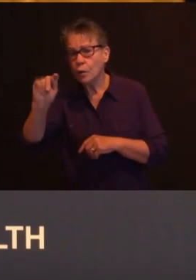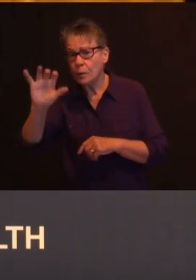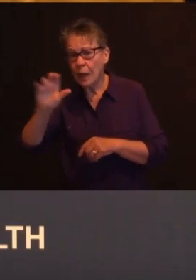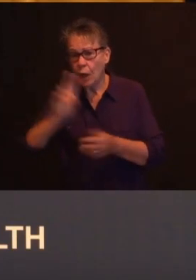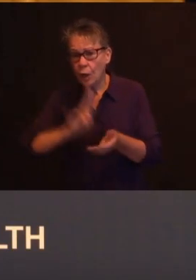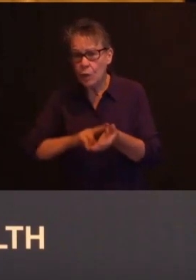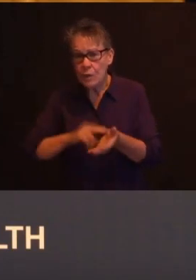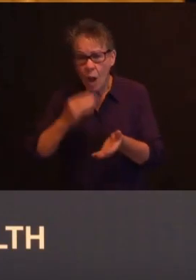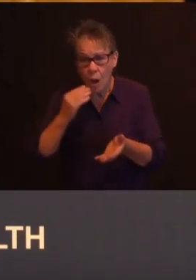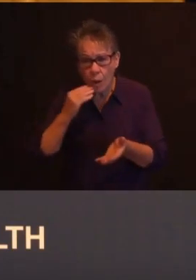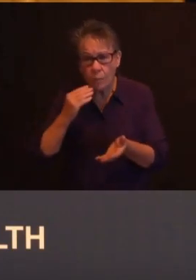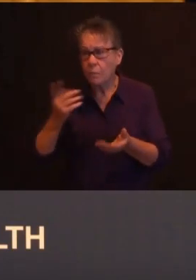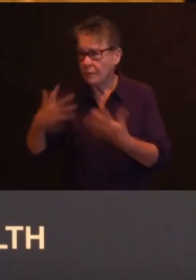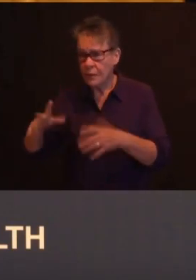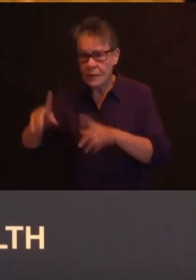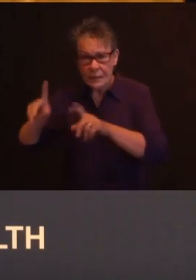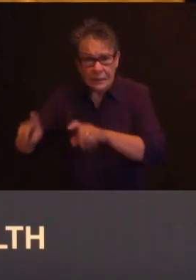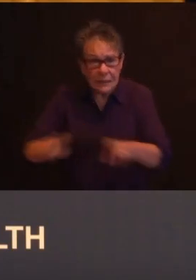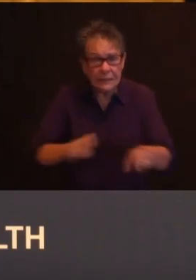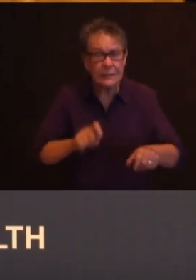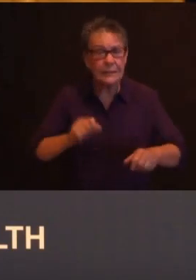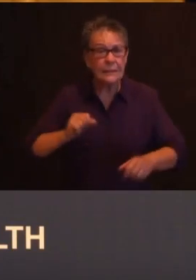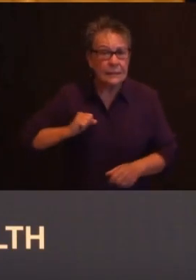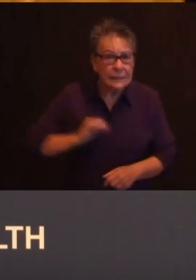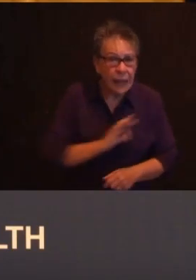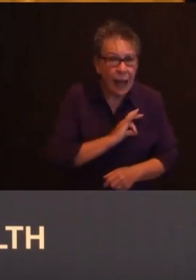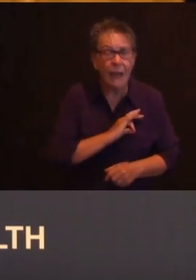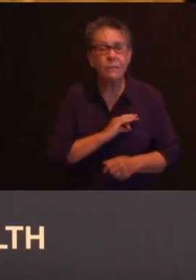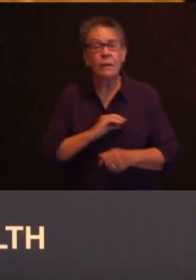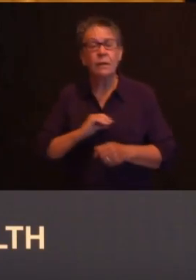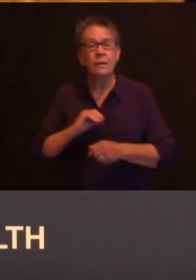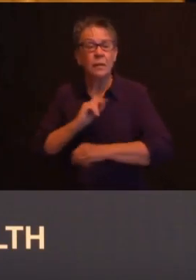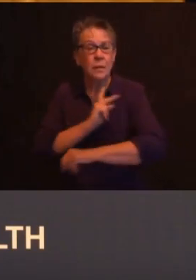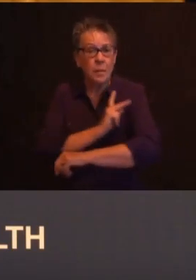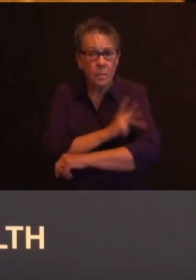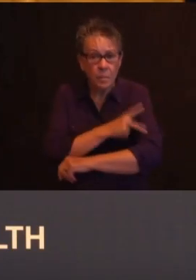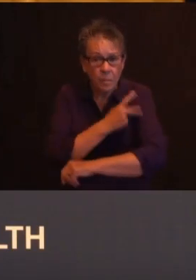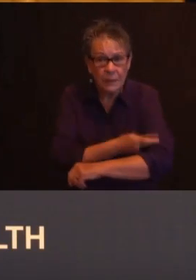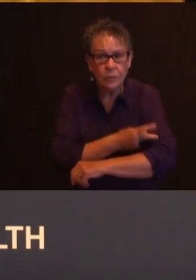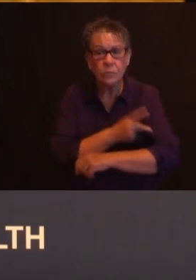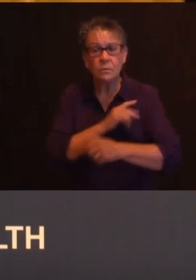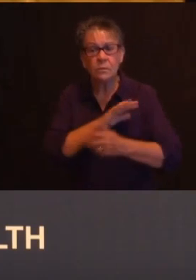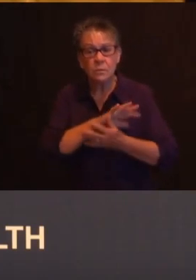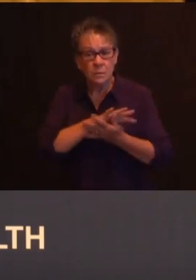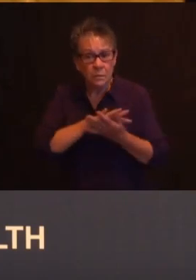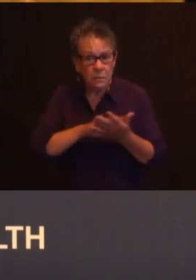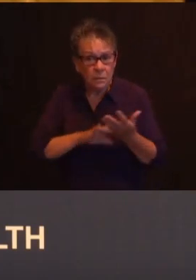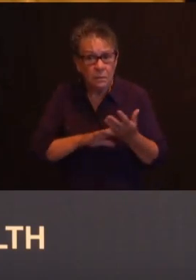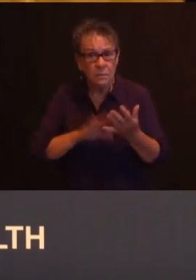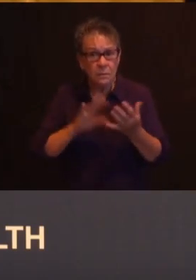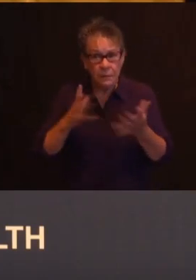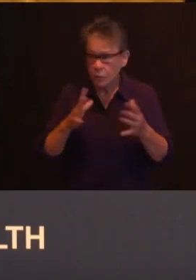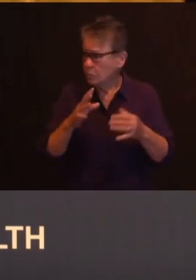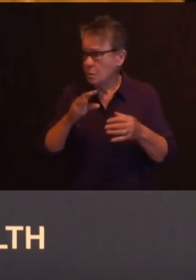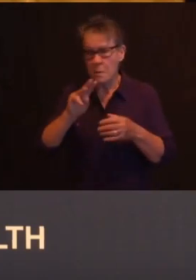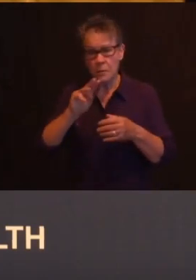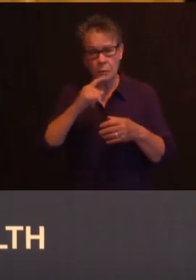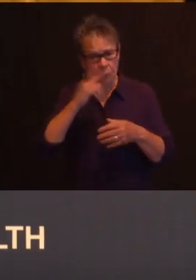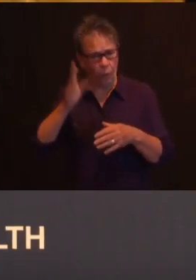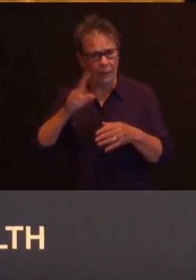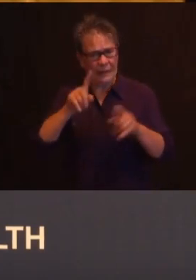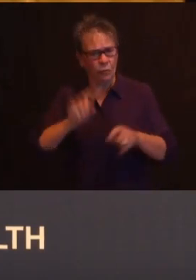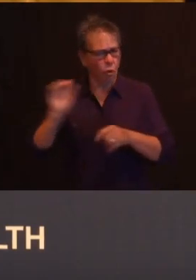May. Have you gotten 100% compliance on that? Are those results reflected on the Department of Health dashboard? And